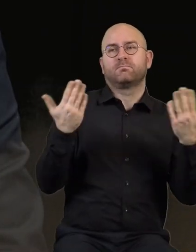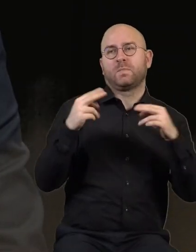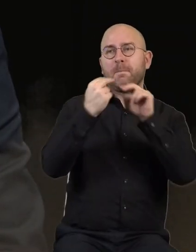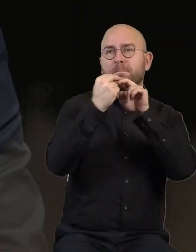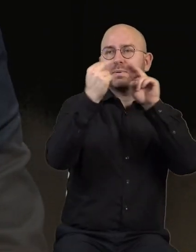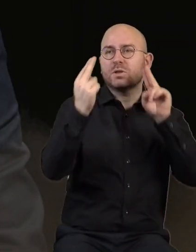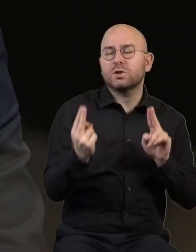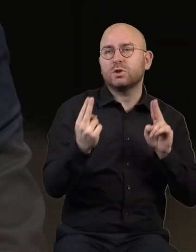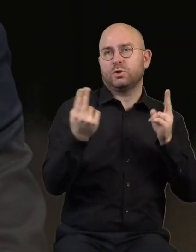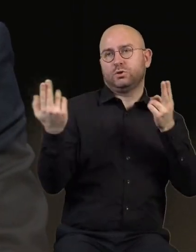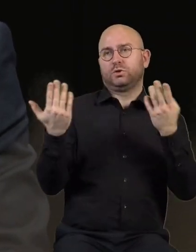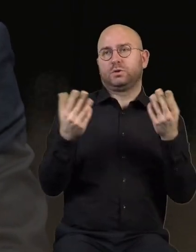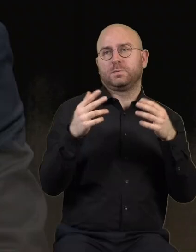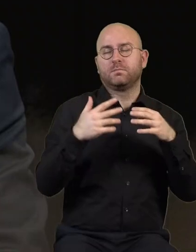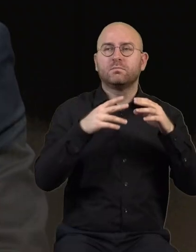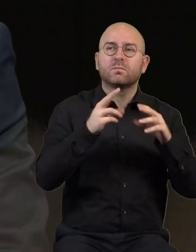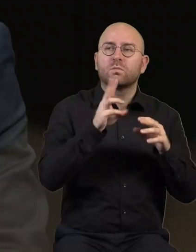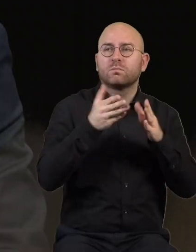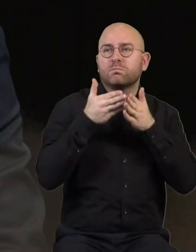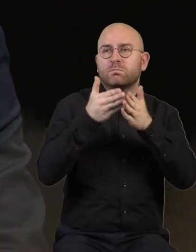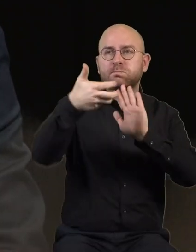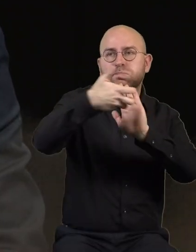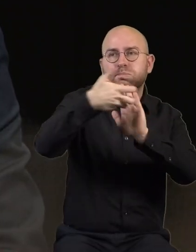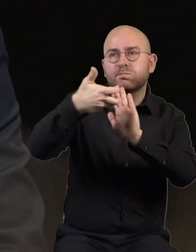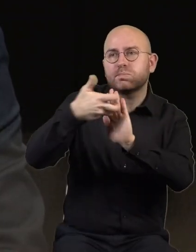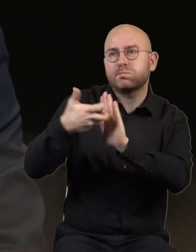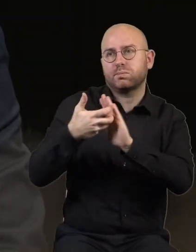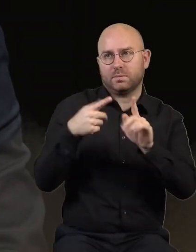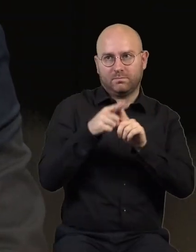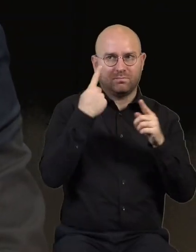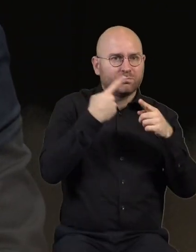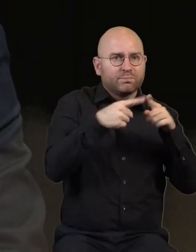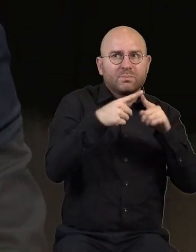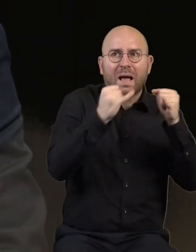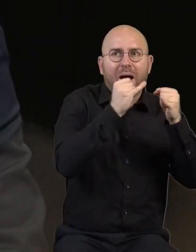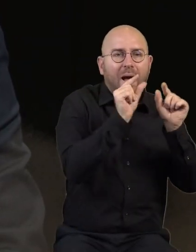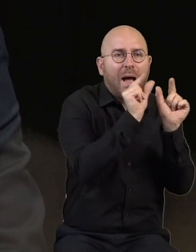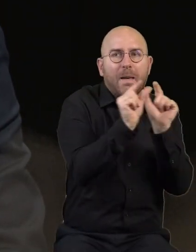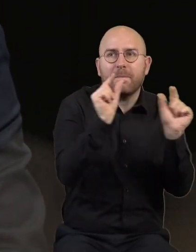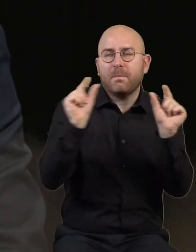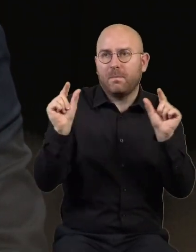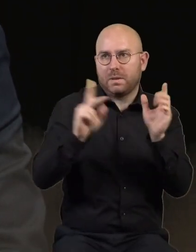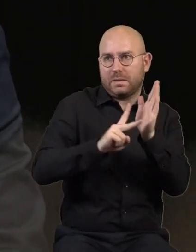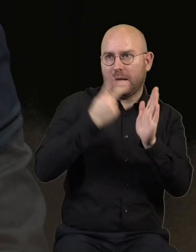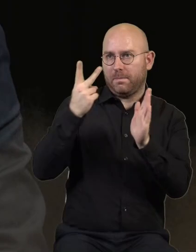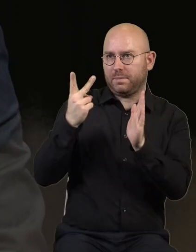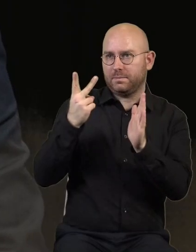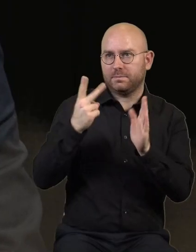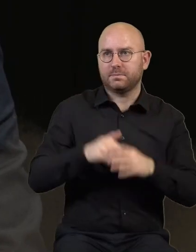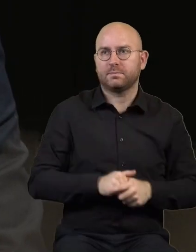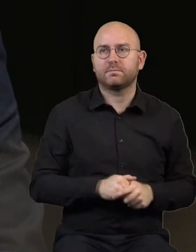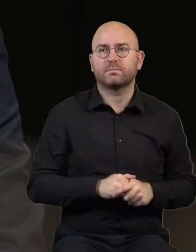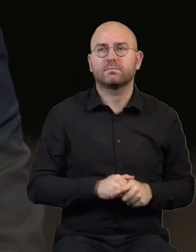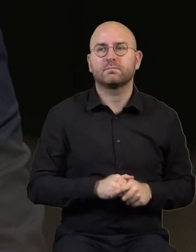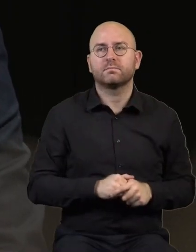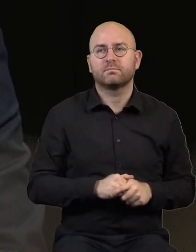of opportunities of combining both spheres, and meeting cohesion policy doesn't